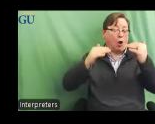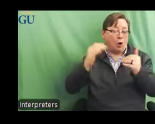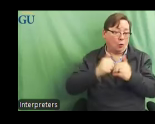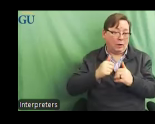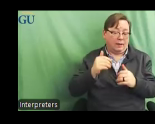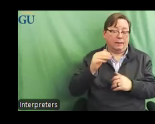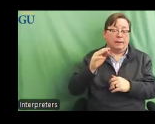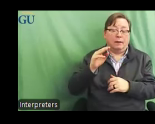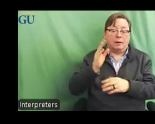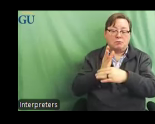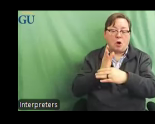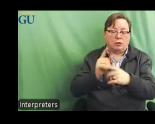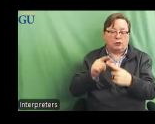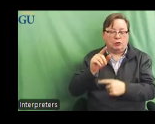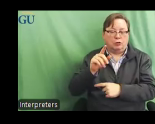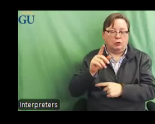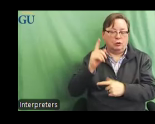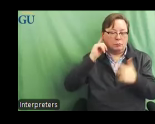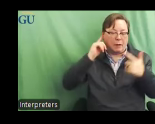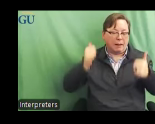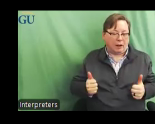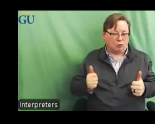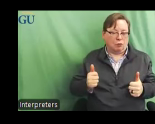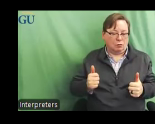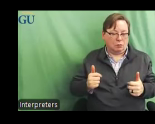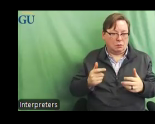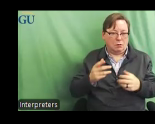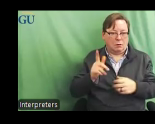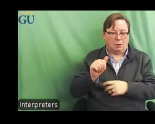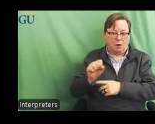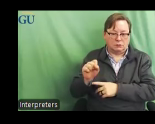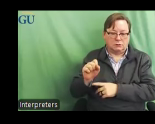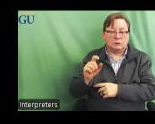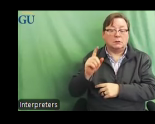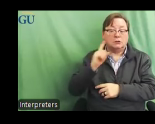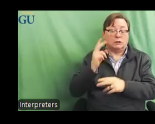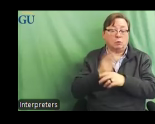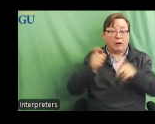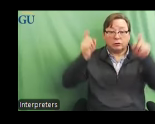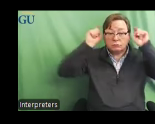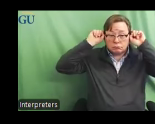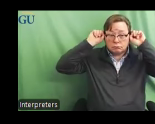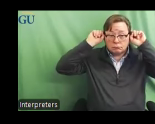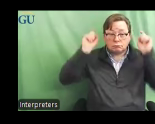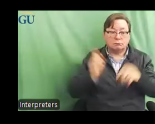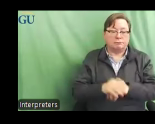loss. So pretty significant. And she wears bilateral hearing aids.